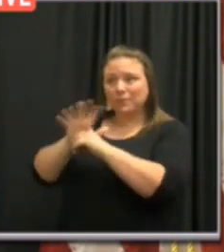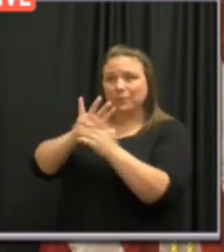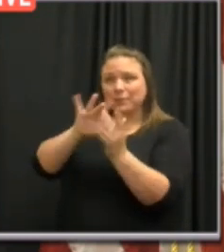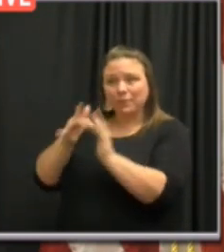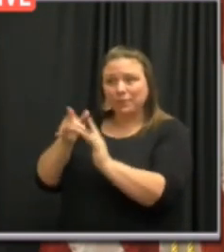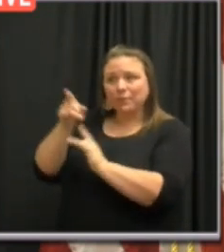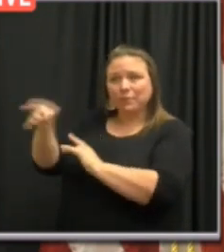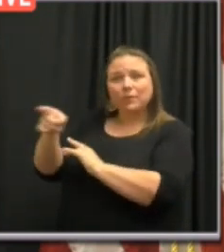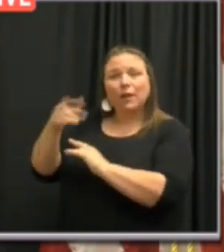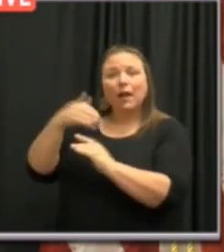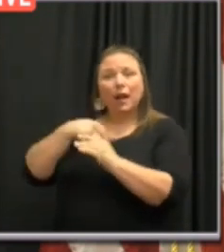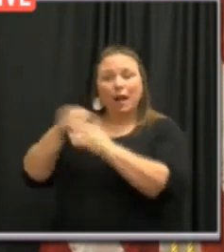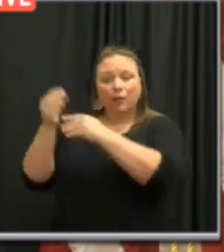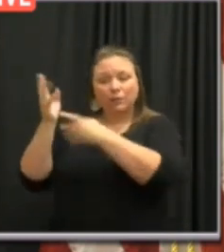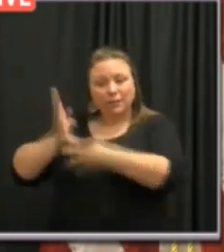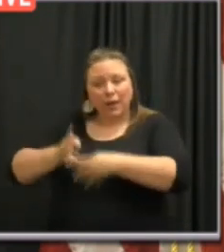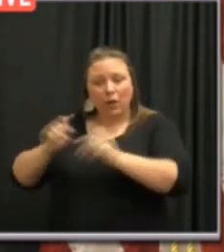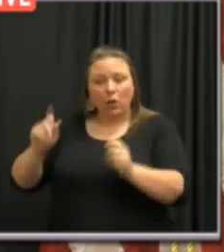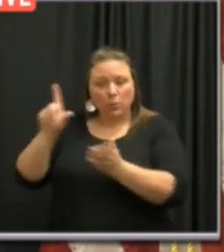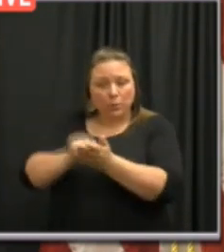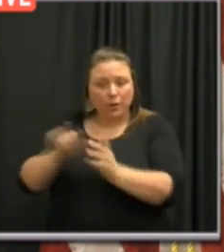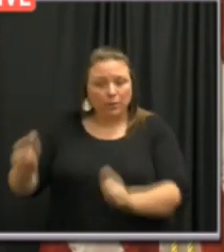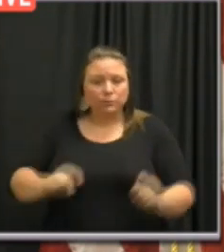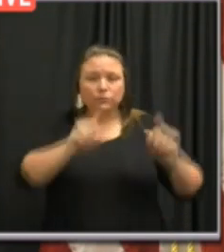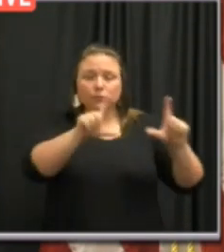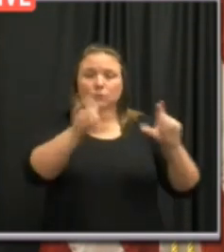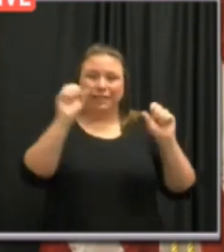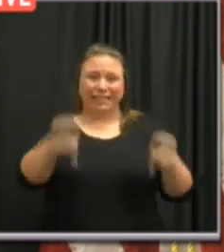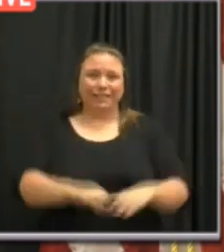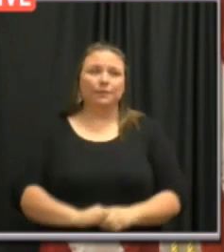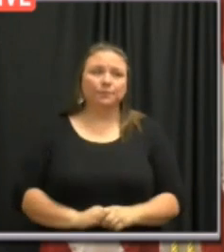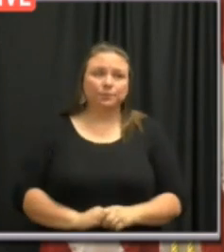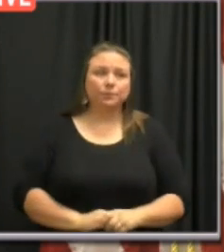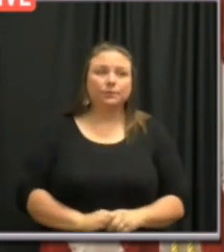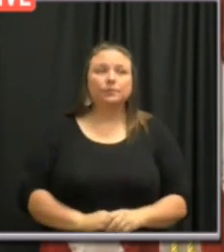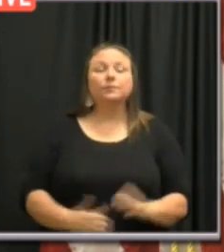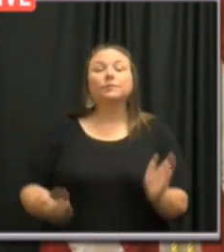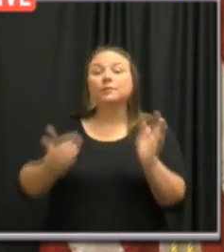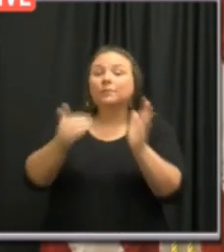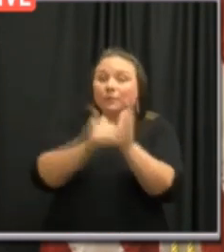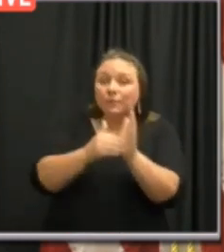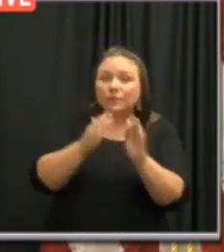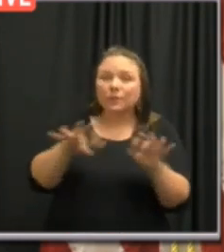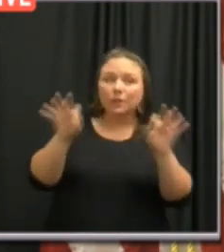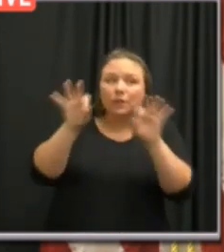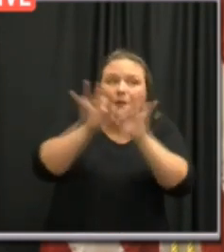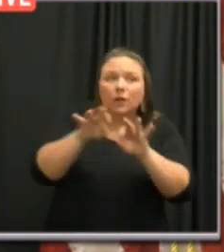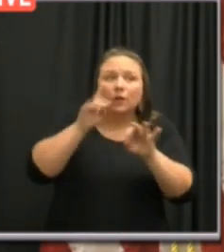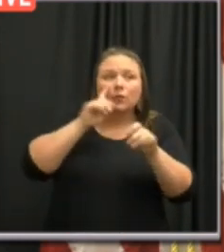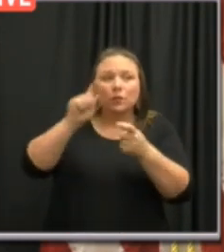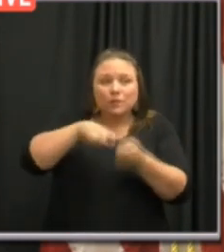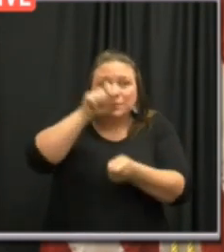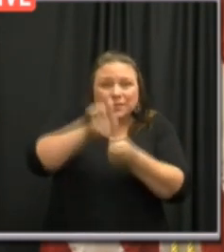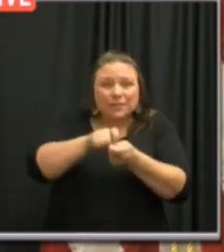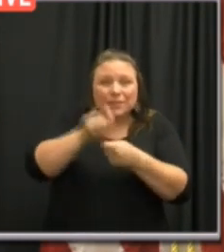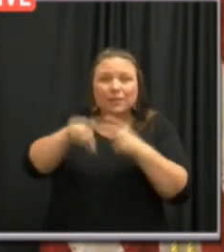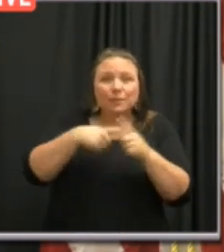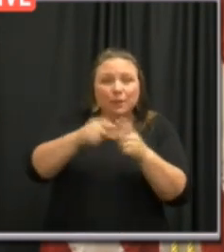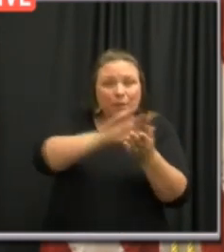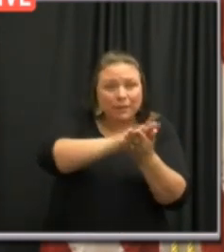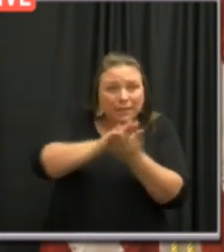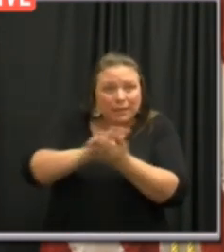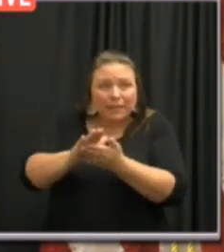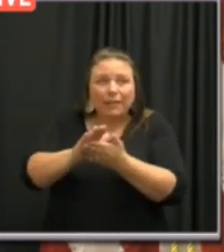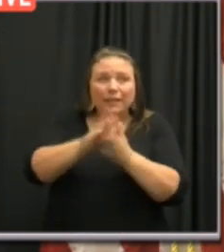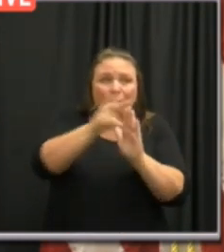downloadable sign that you can easily print and post. Again, for details on sanitization procedures,